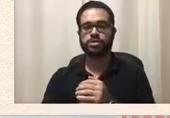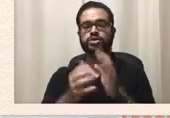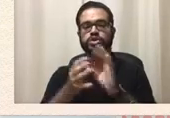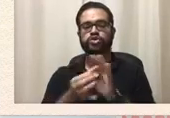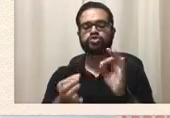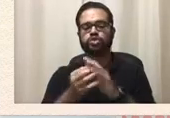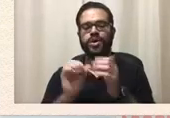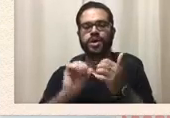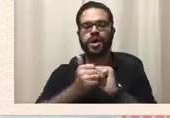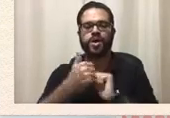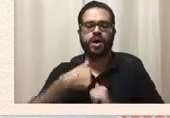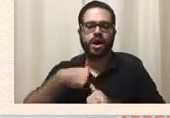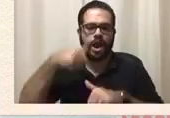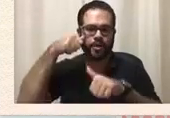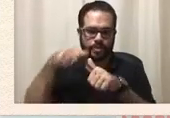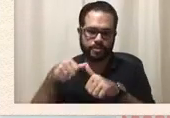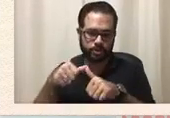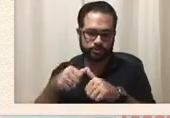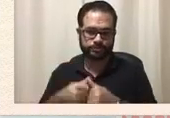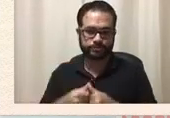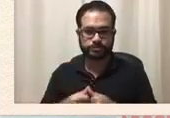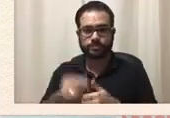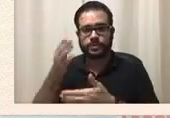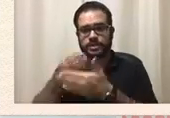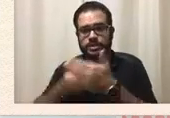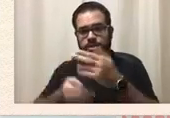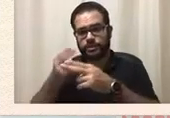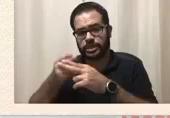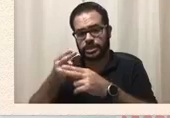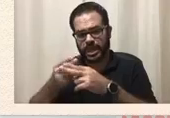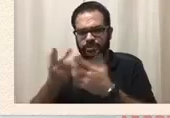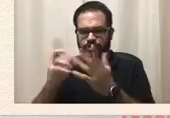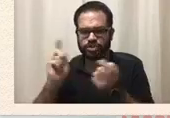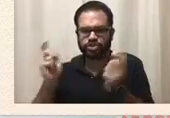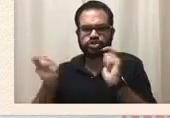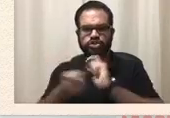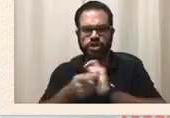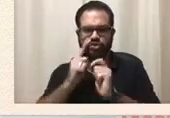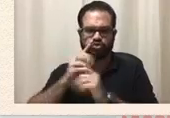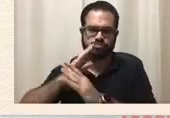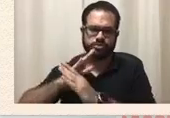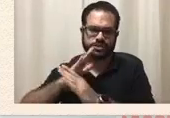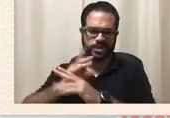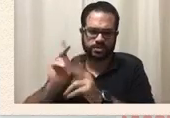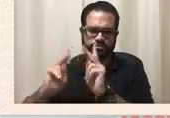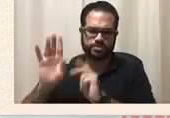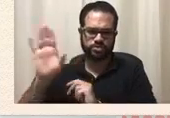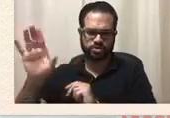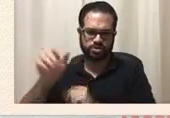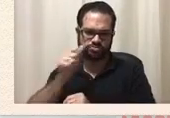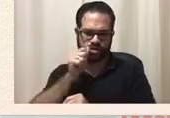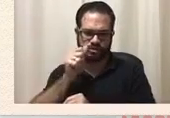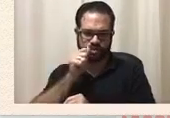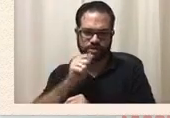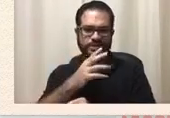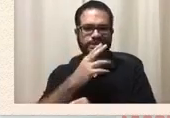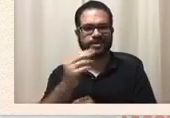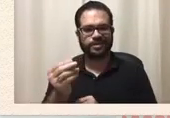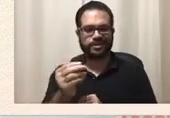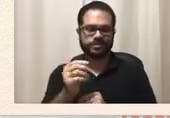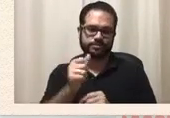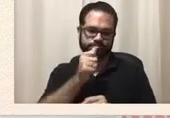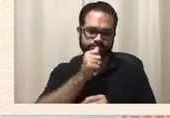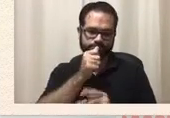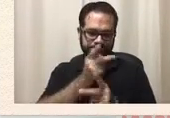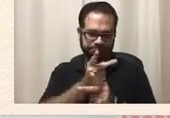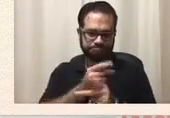Some of the names have been changed to protect the innocent and the not so innocent. So now,